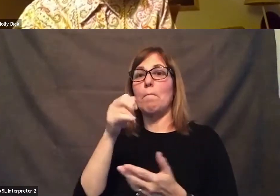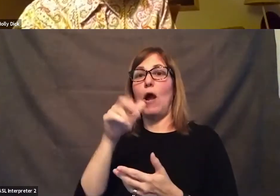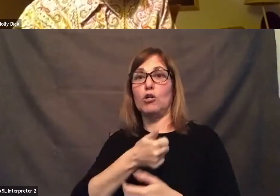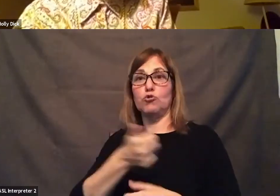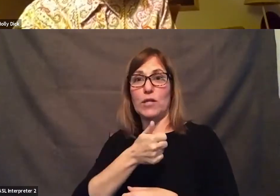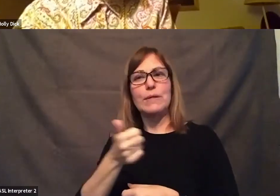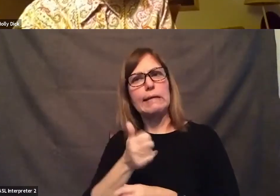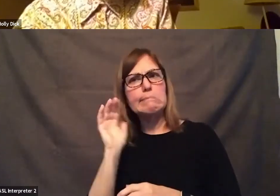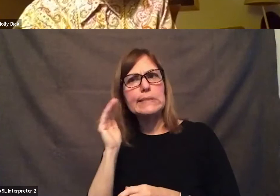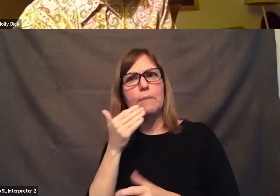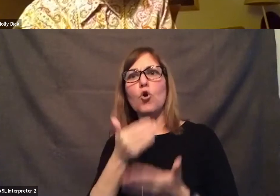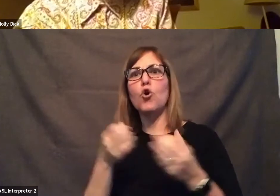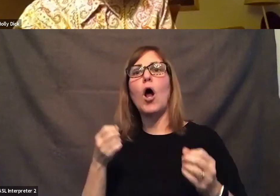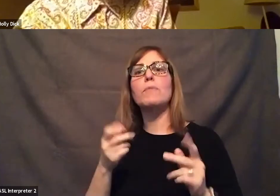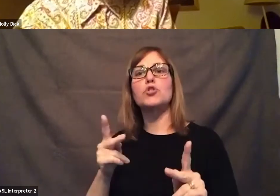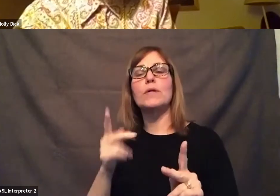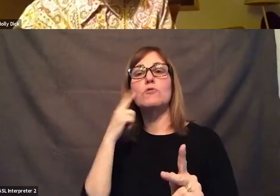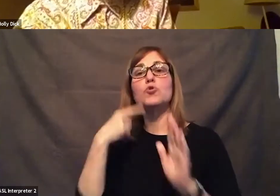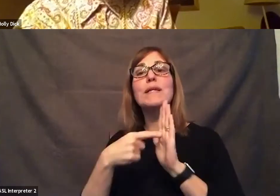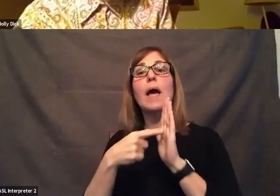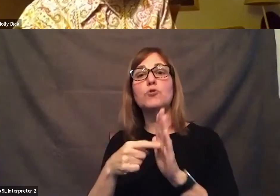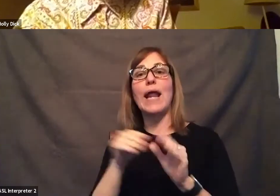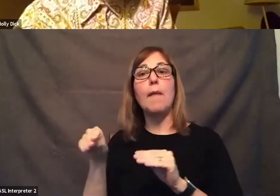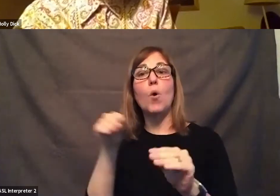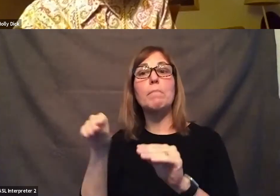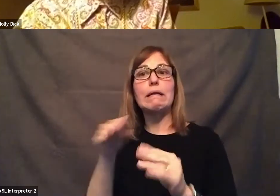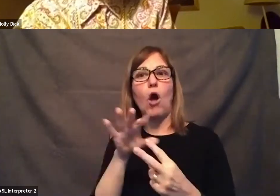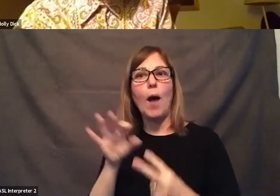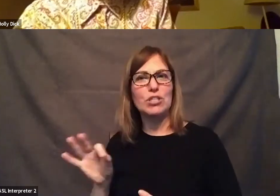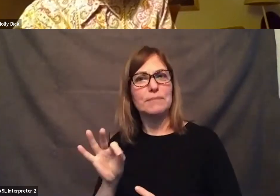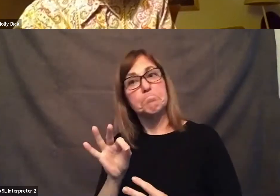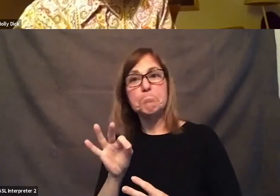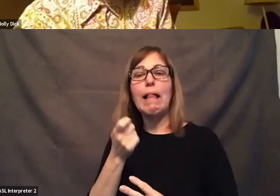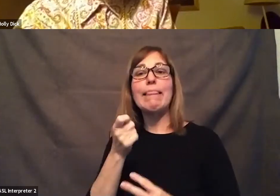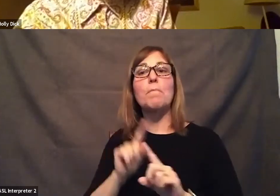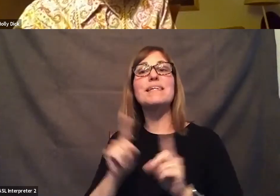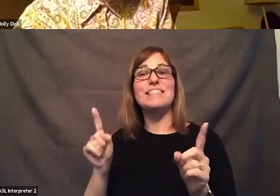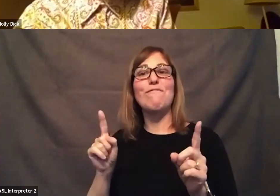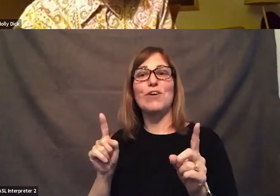good opportunity to demonstrate a mobility option that was a little bit different than what they were doing